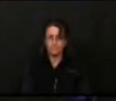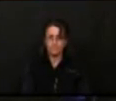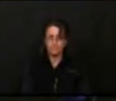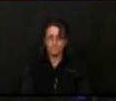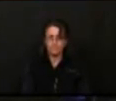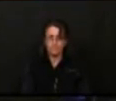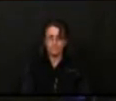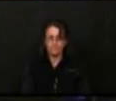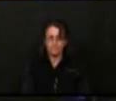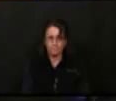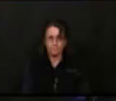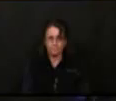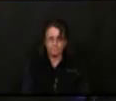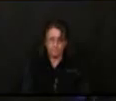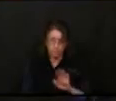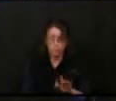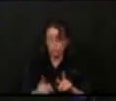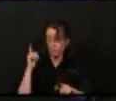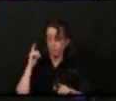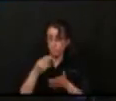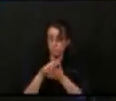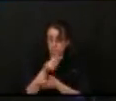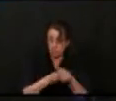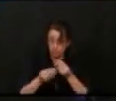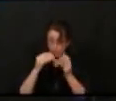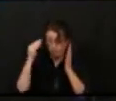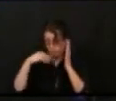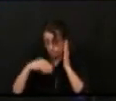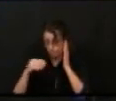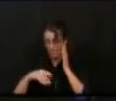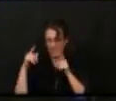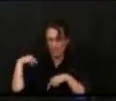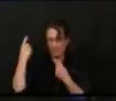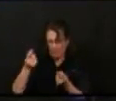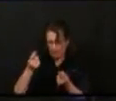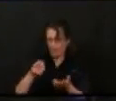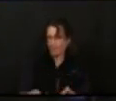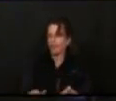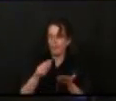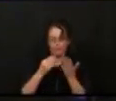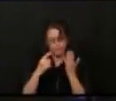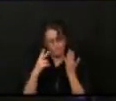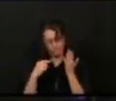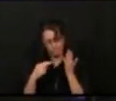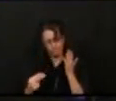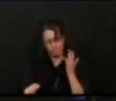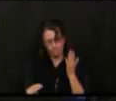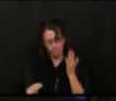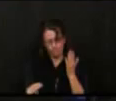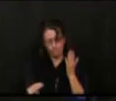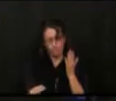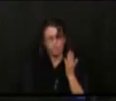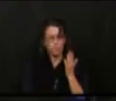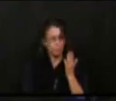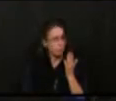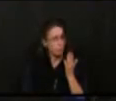us, particularly the capital budget, are that there are some very, very pressing